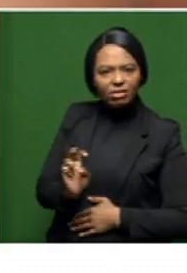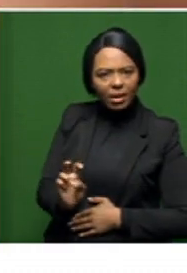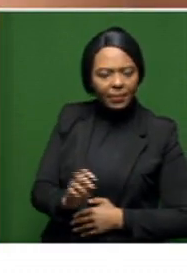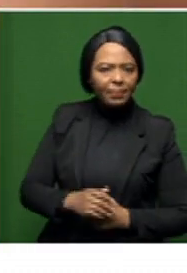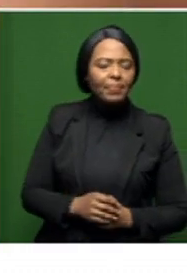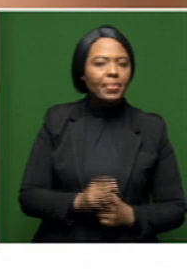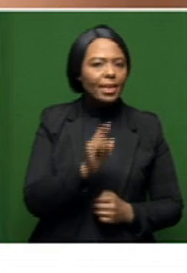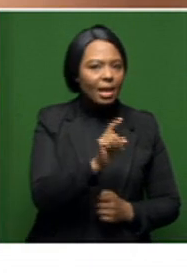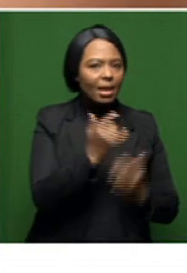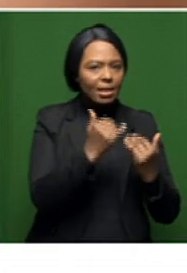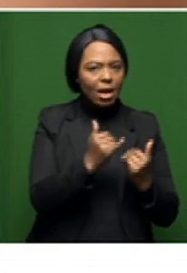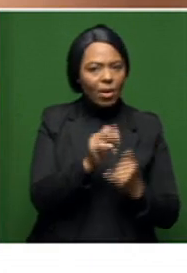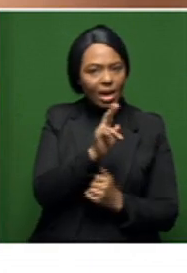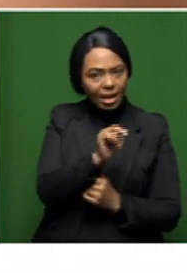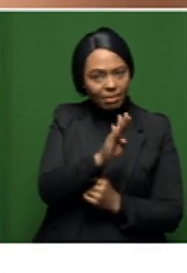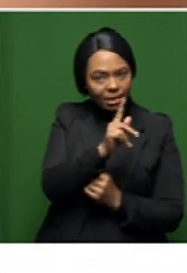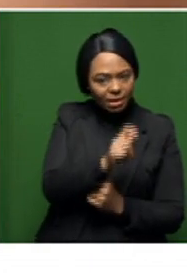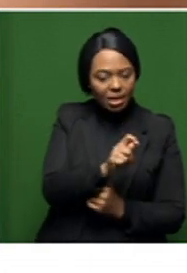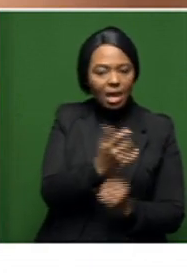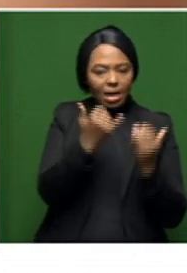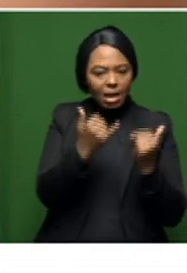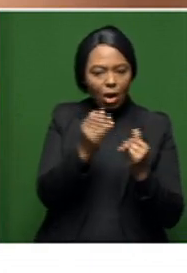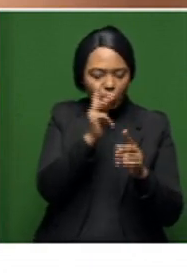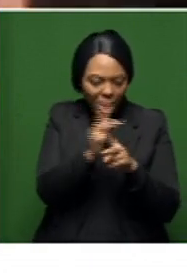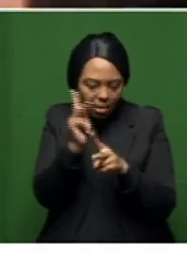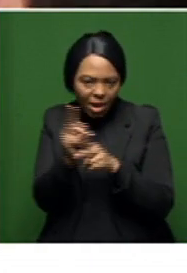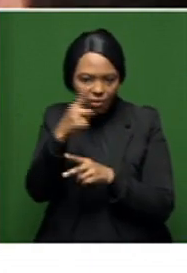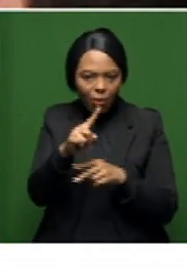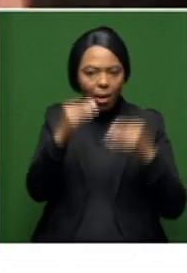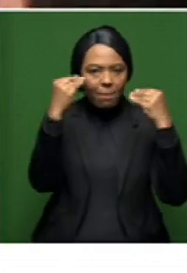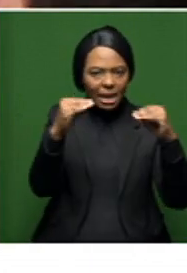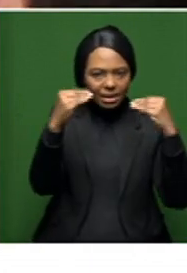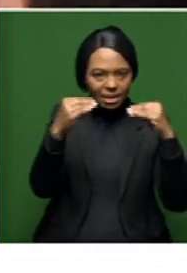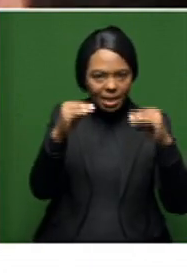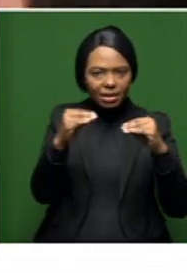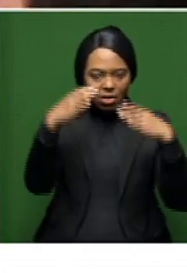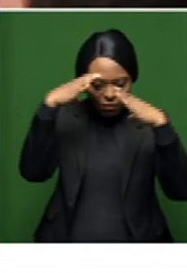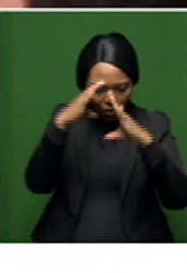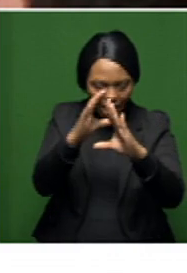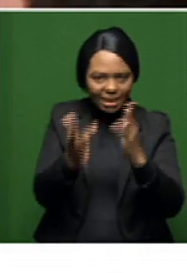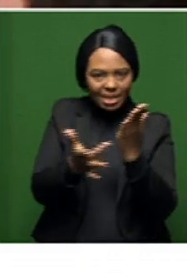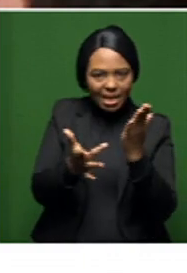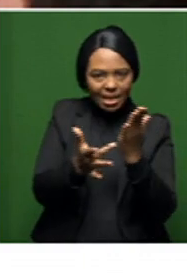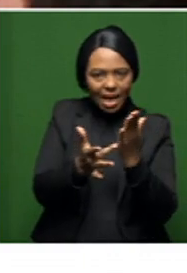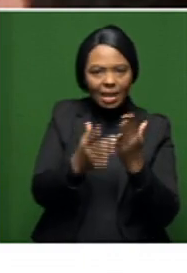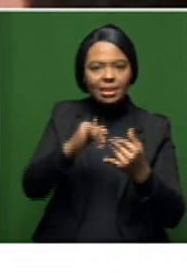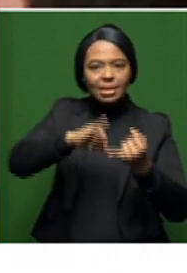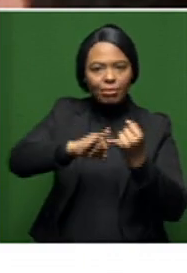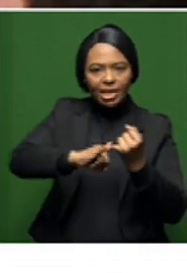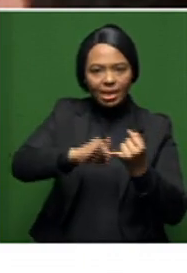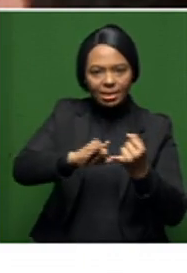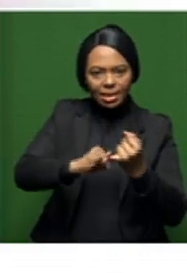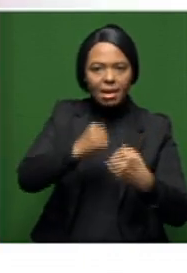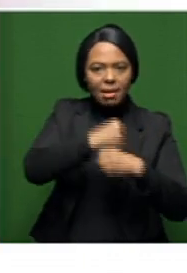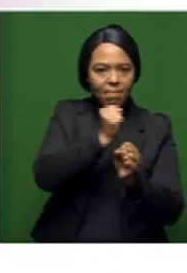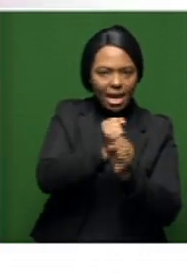team at AdvantageLearn.com are in the exam and test preparation business, and we focus more on the technical subjects like maths and science. And